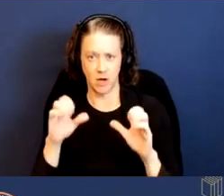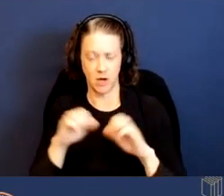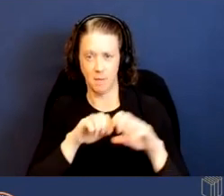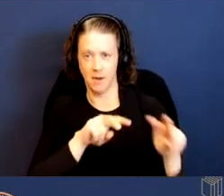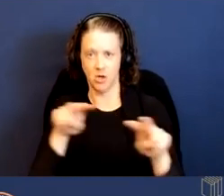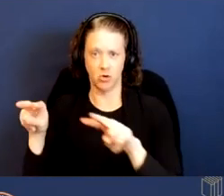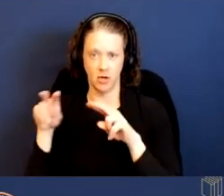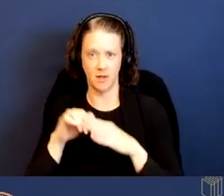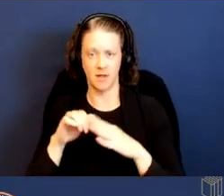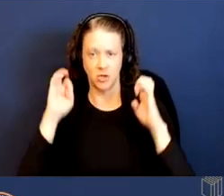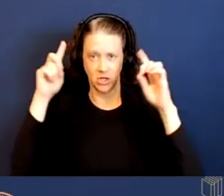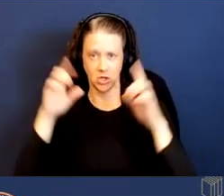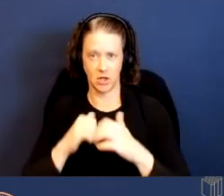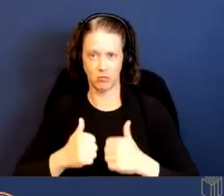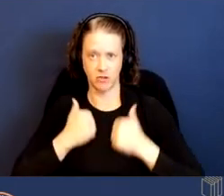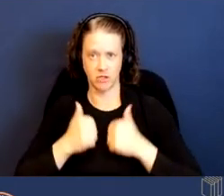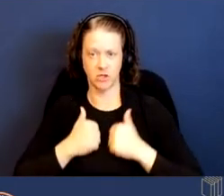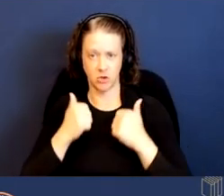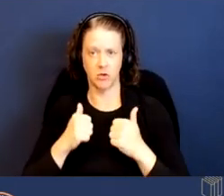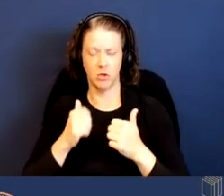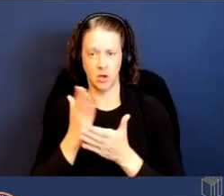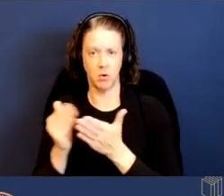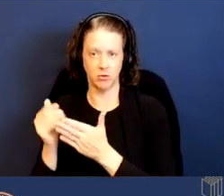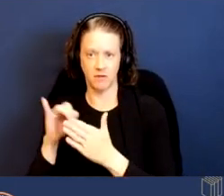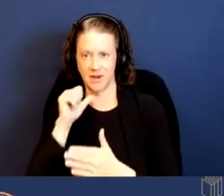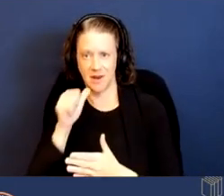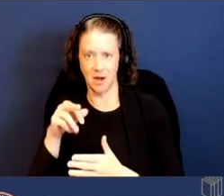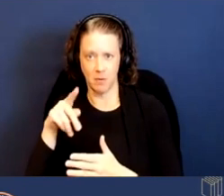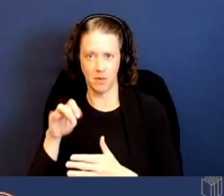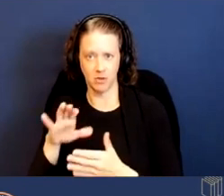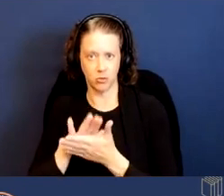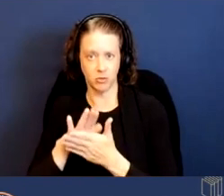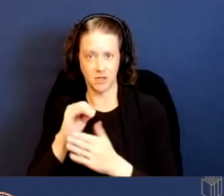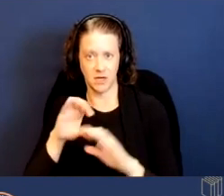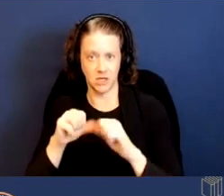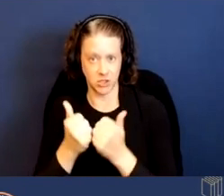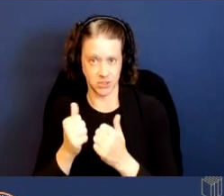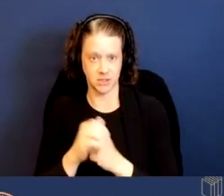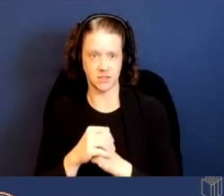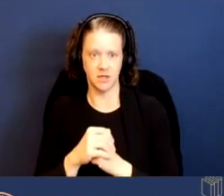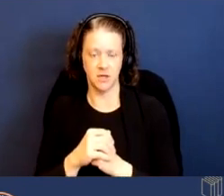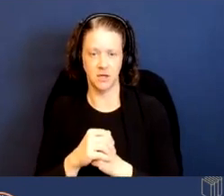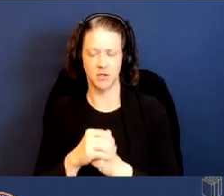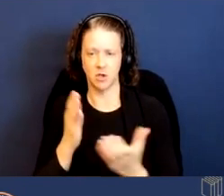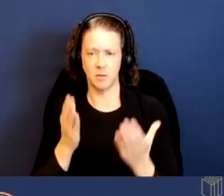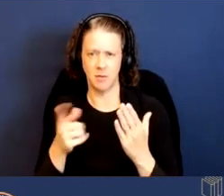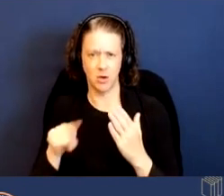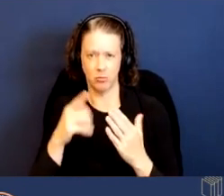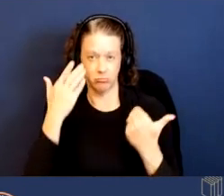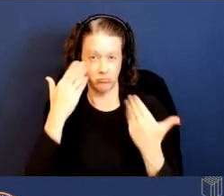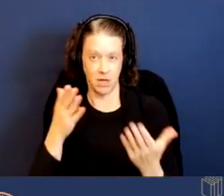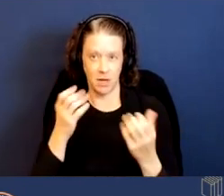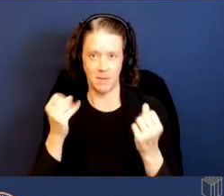educational and residential components of non-public schools and agencies. So as you may or may not know, many